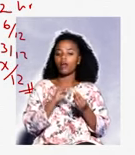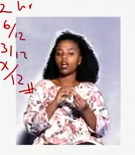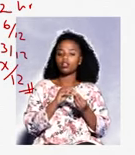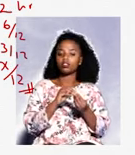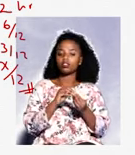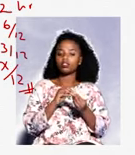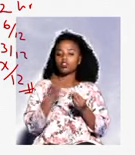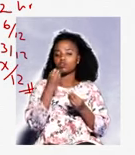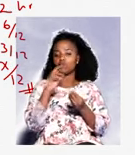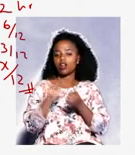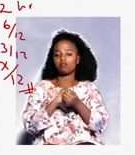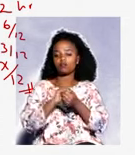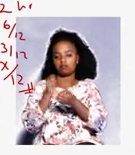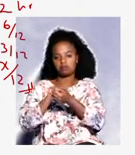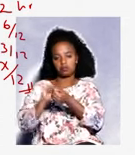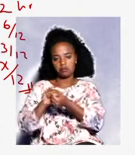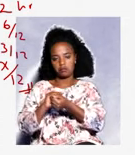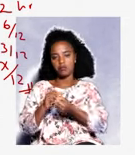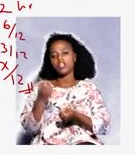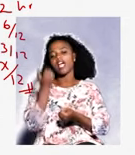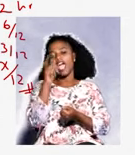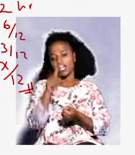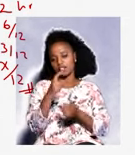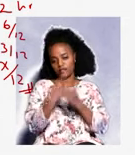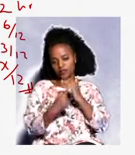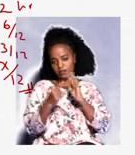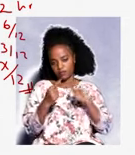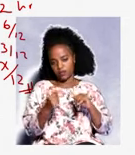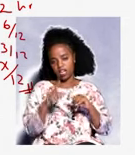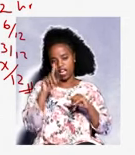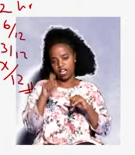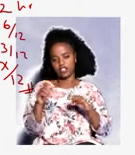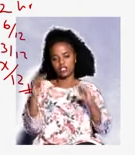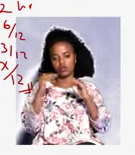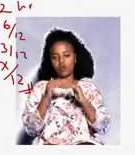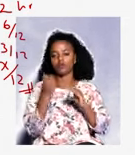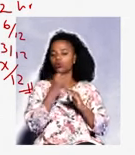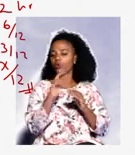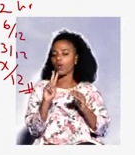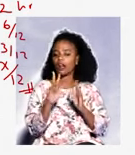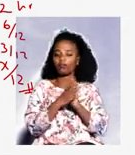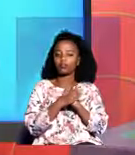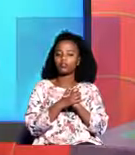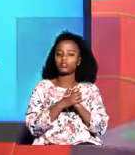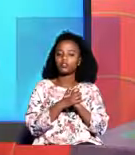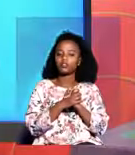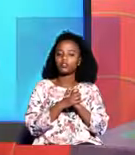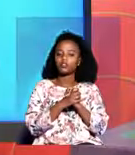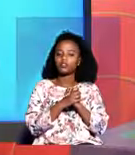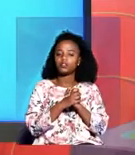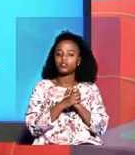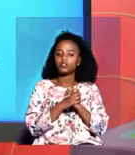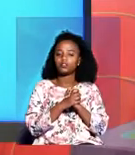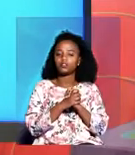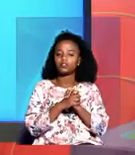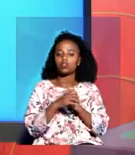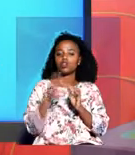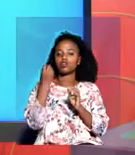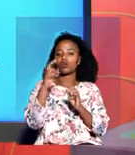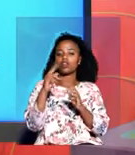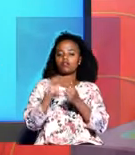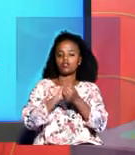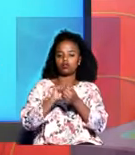plus x gives you 12. 12 by 12 cancel